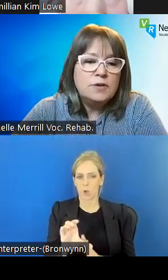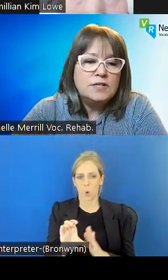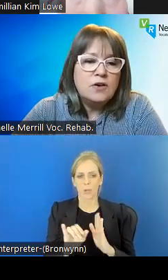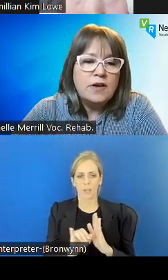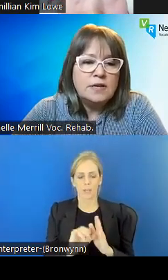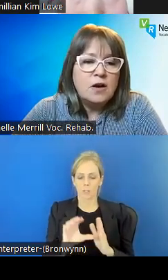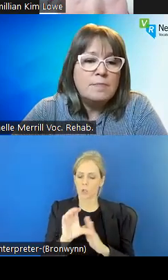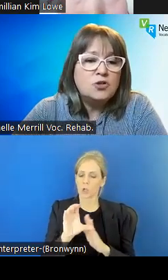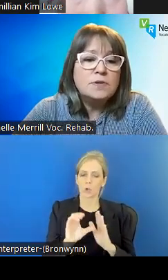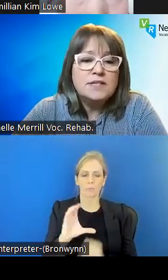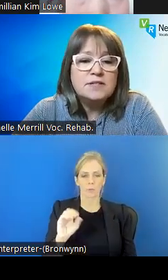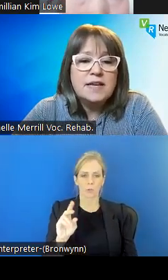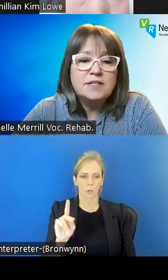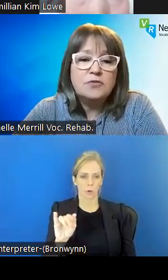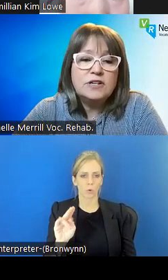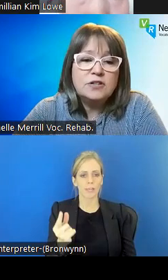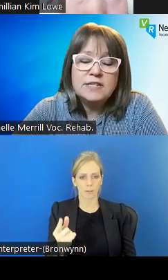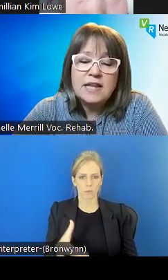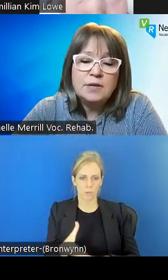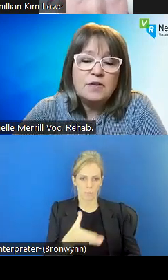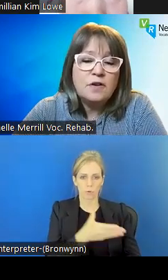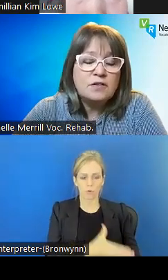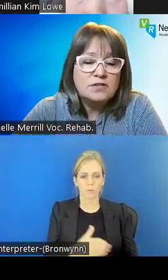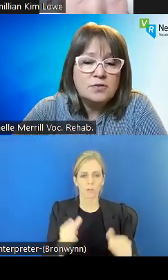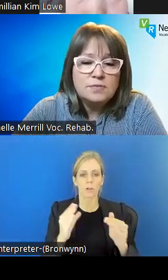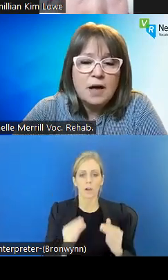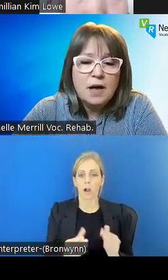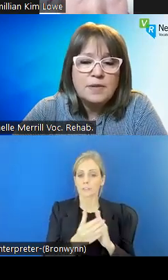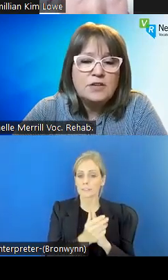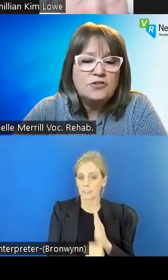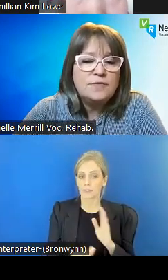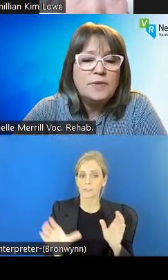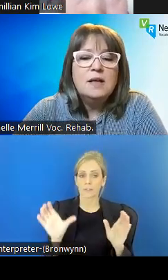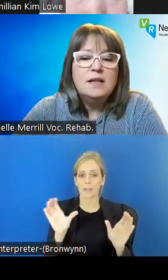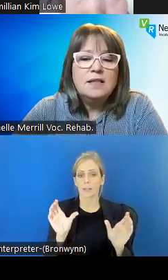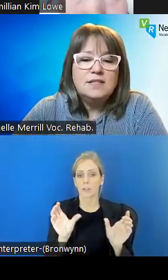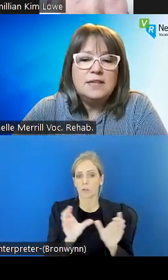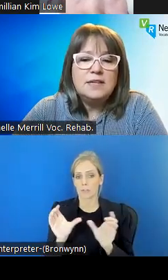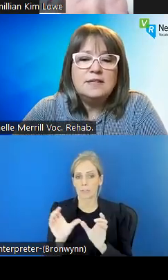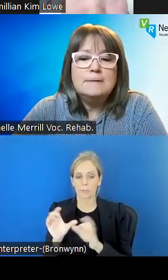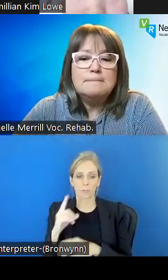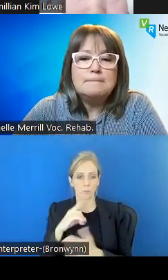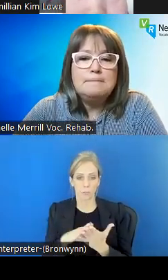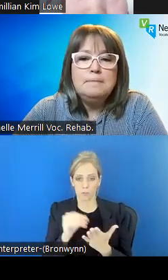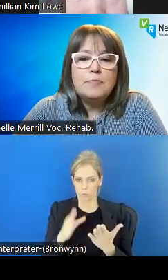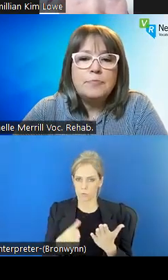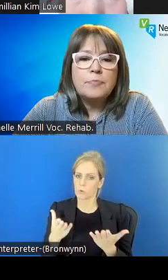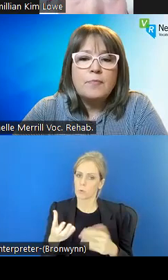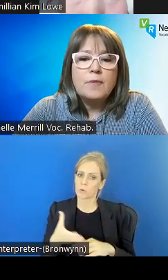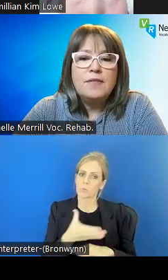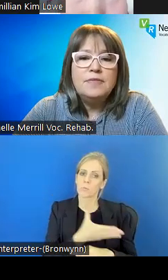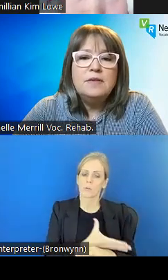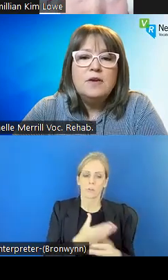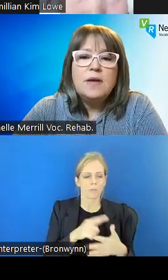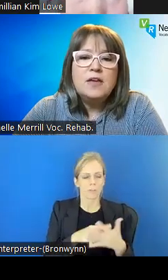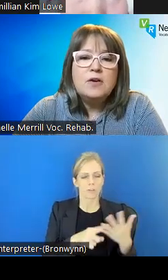to increase our measurable skills gains and credential attainment of our student population. Lots of things.